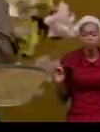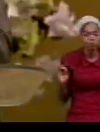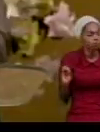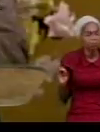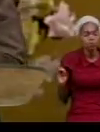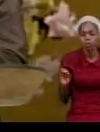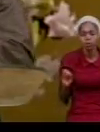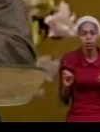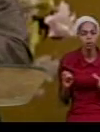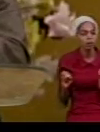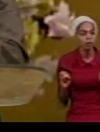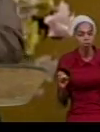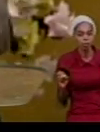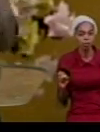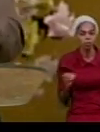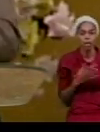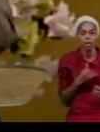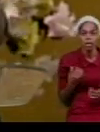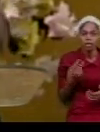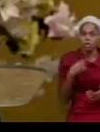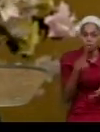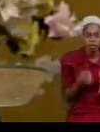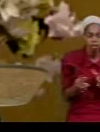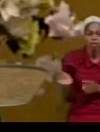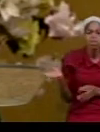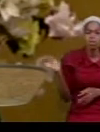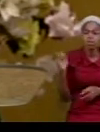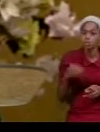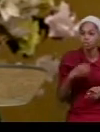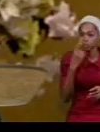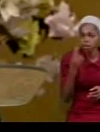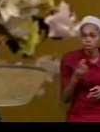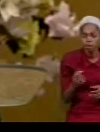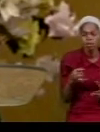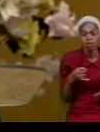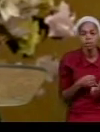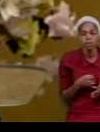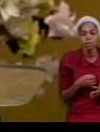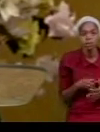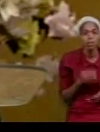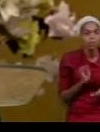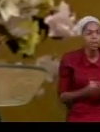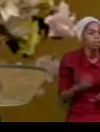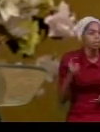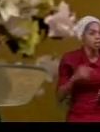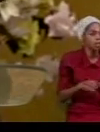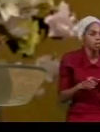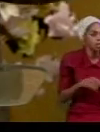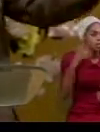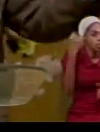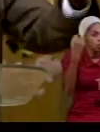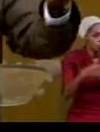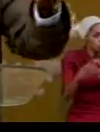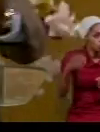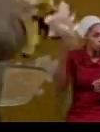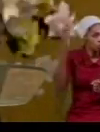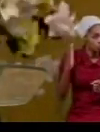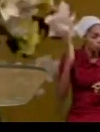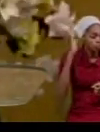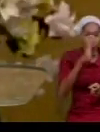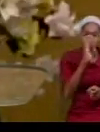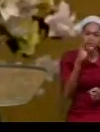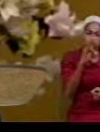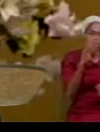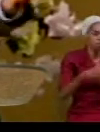also emphasized this. He said, this gospel of the kingdom shall be preached to all nations before